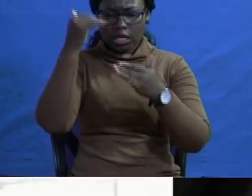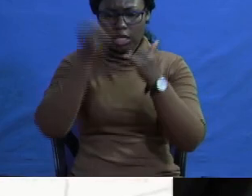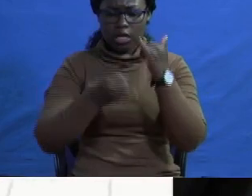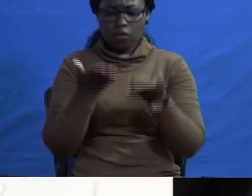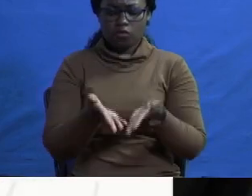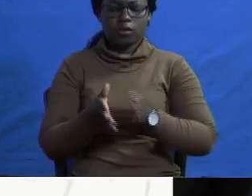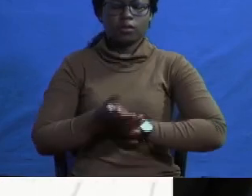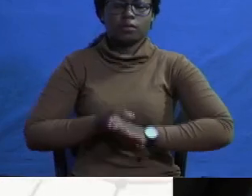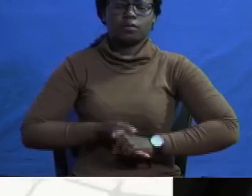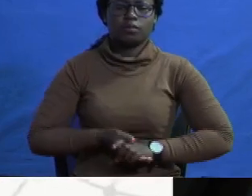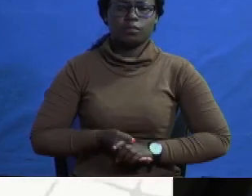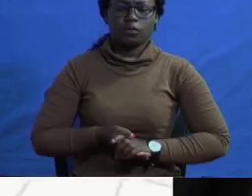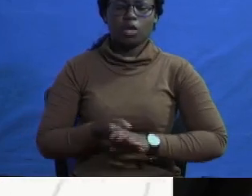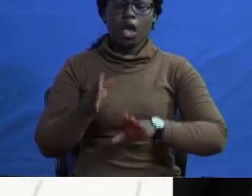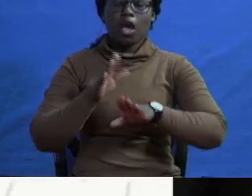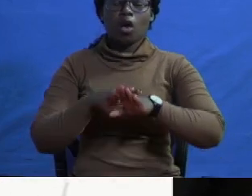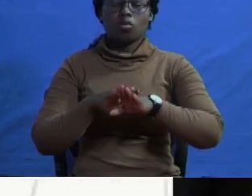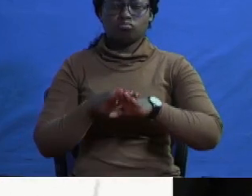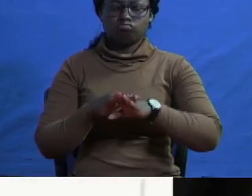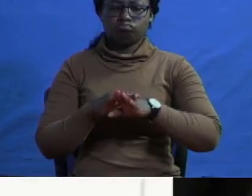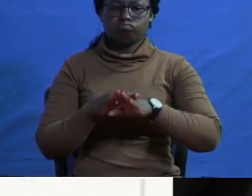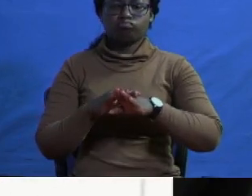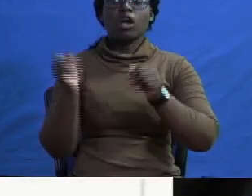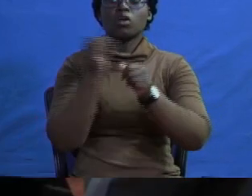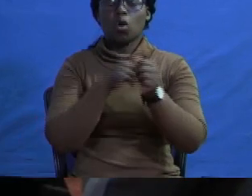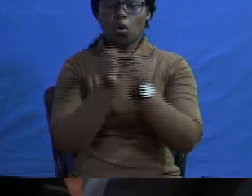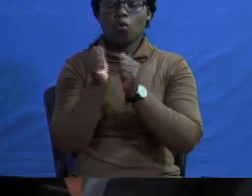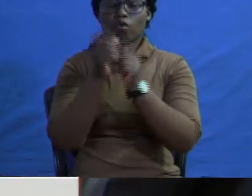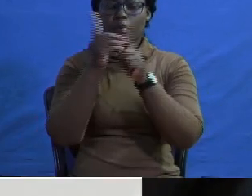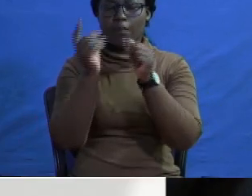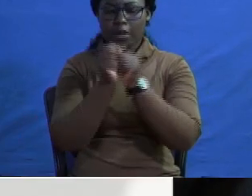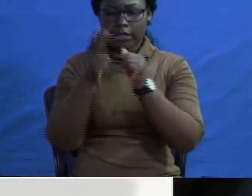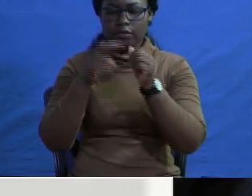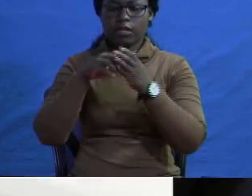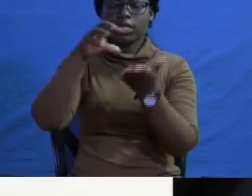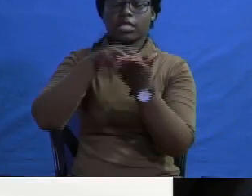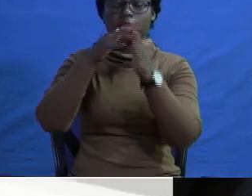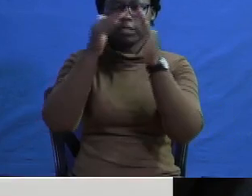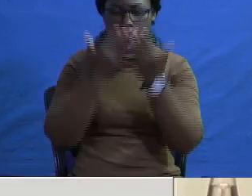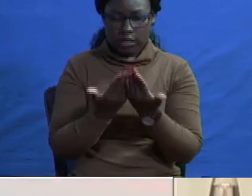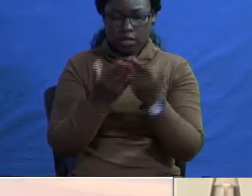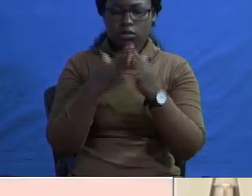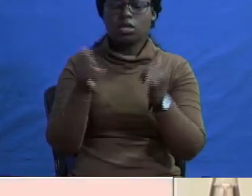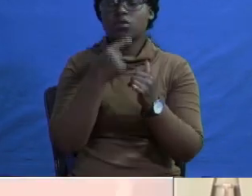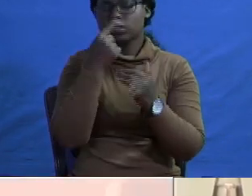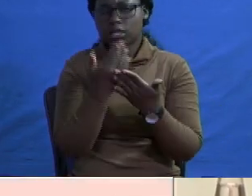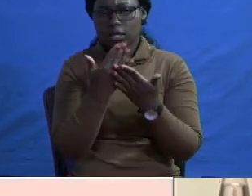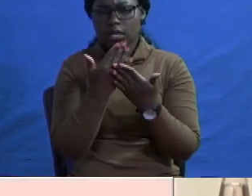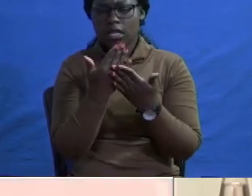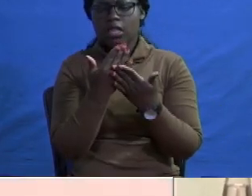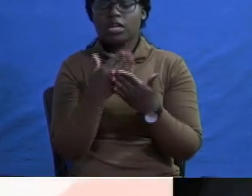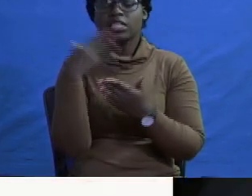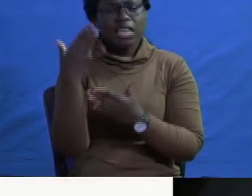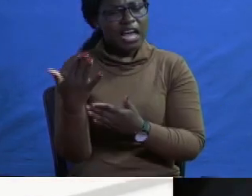tunnel. On November 7th, during a parliamentary meeting at State House, the head of state was quoted saying his hands